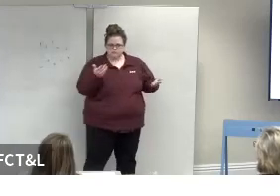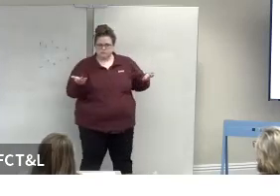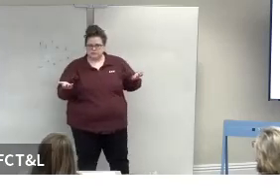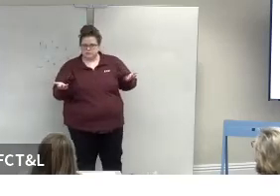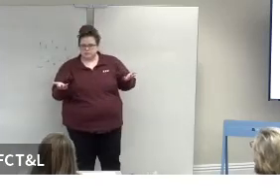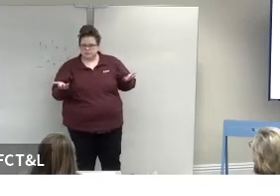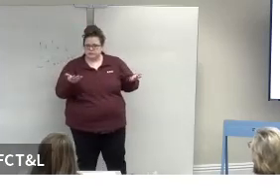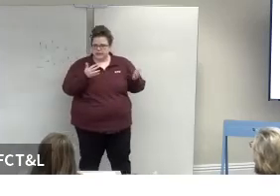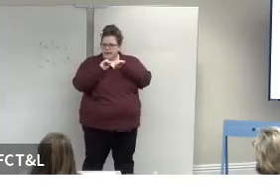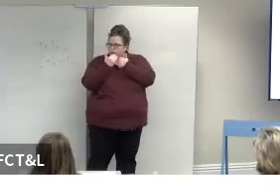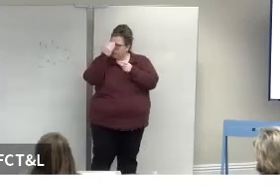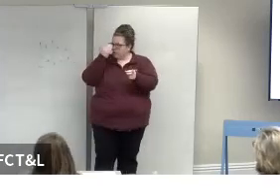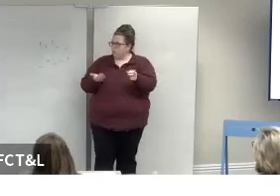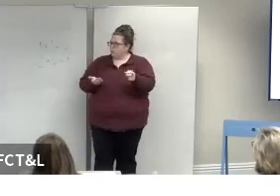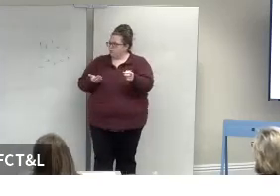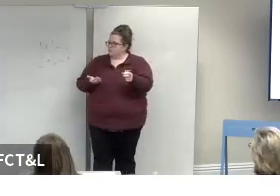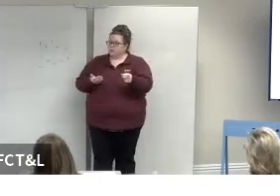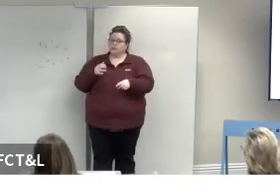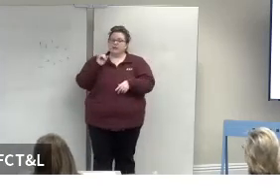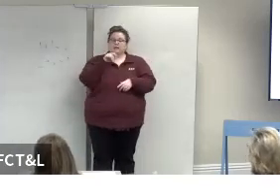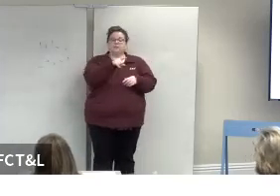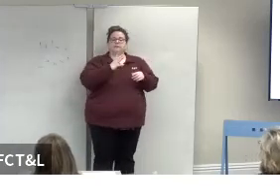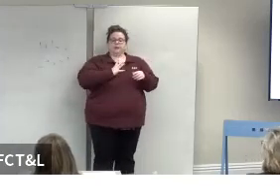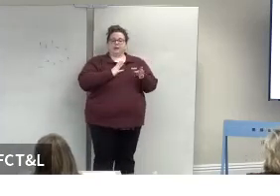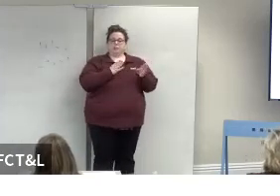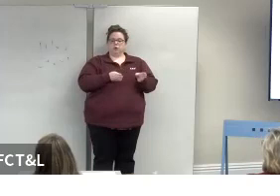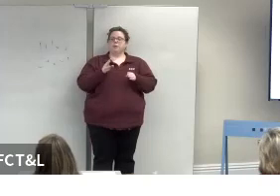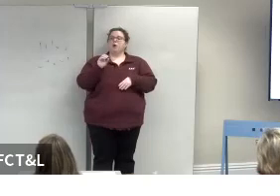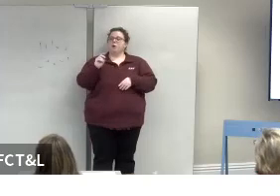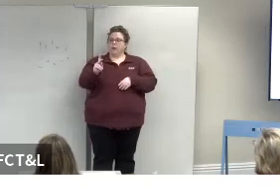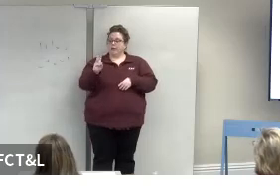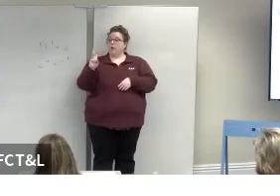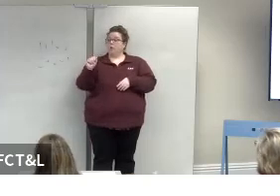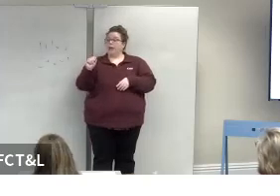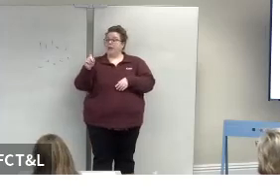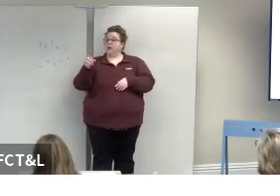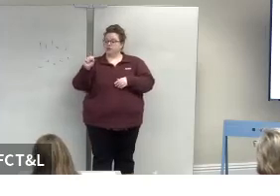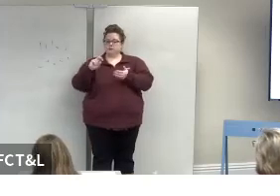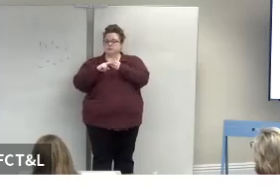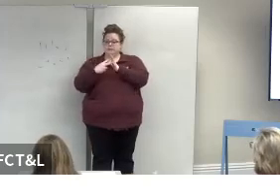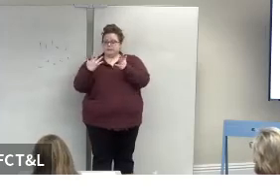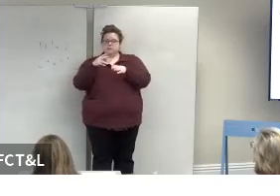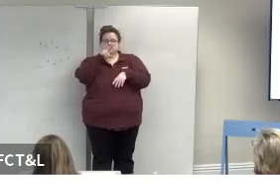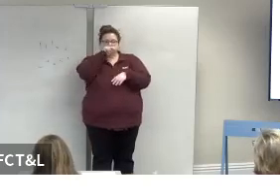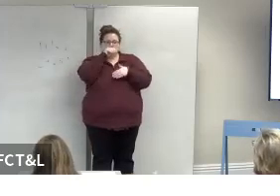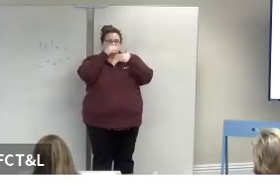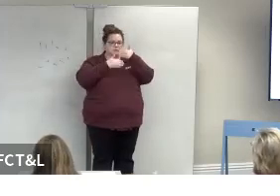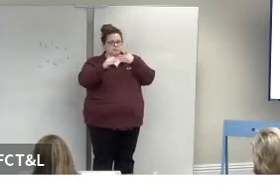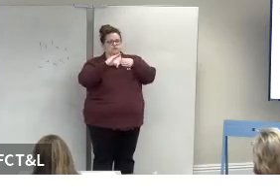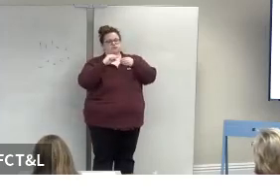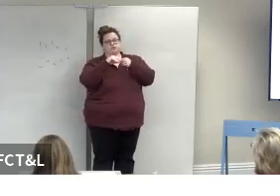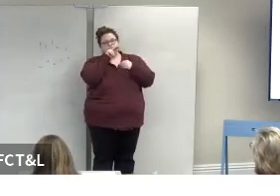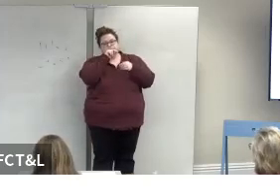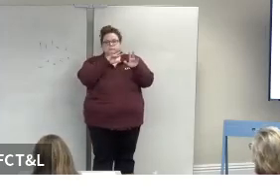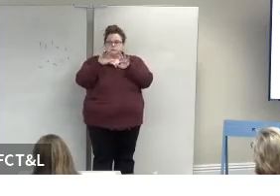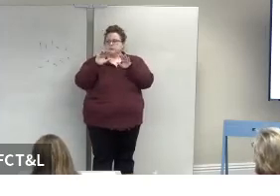filter through that, try to figure out what they're talking about. The interpreter doesn't know, they don't know. So if the interpreter's prepped, then they know